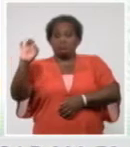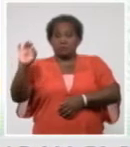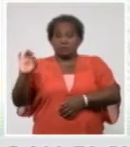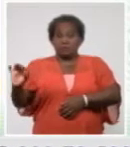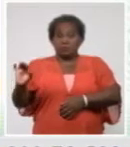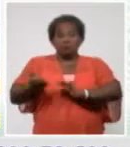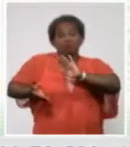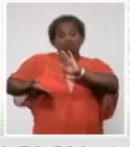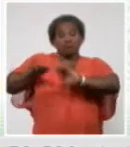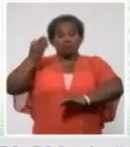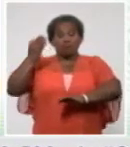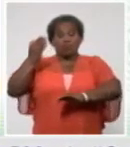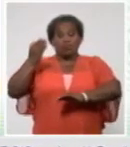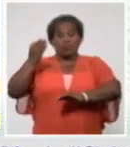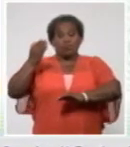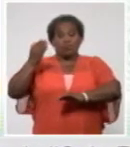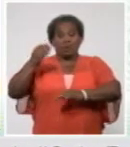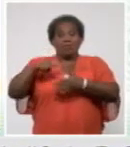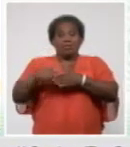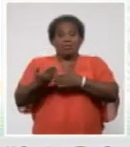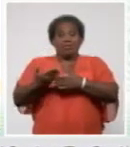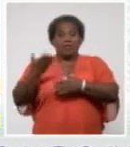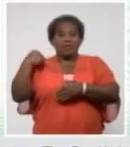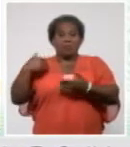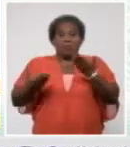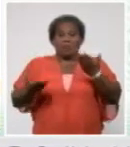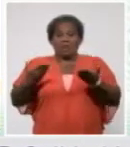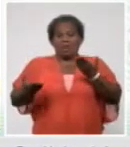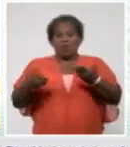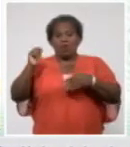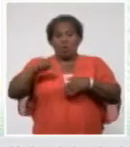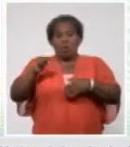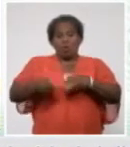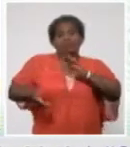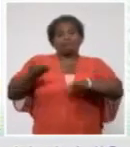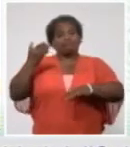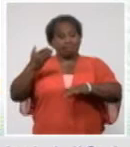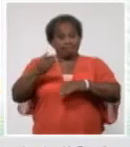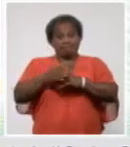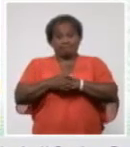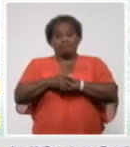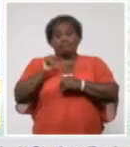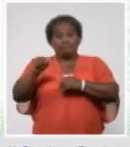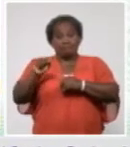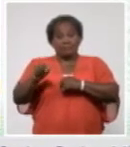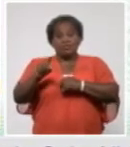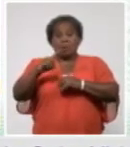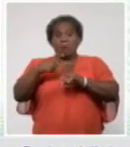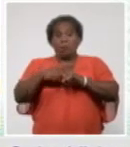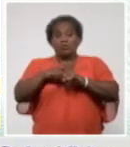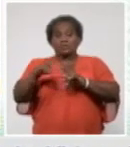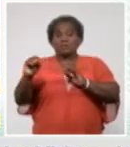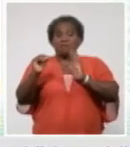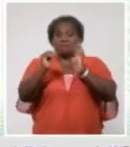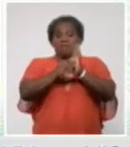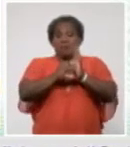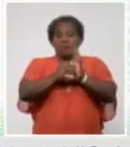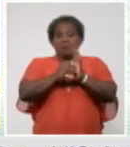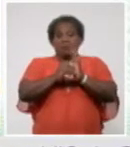with 10.29. Santi Spiritus' rate slightly increases to